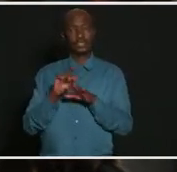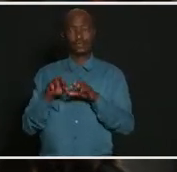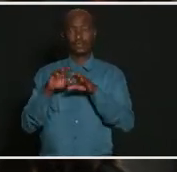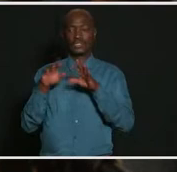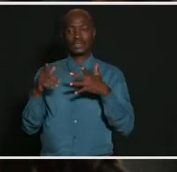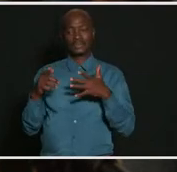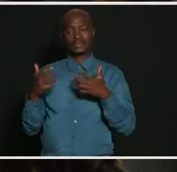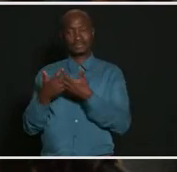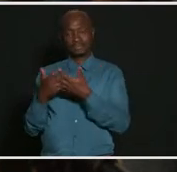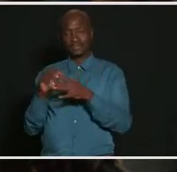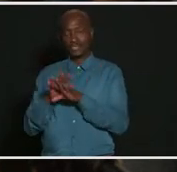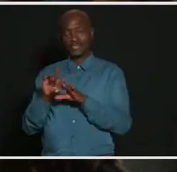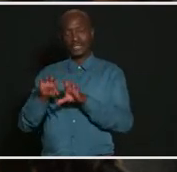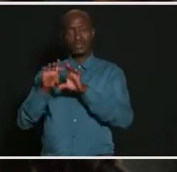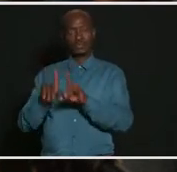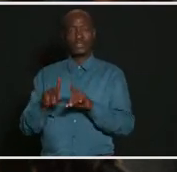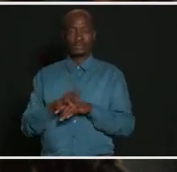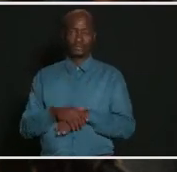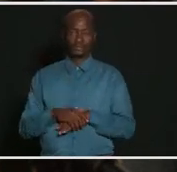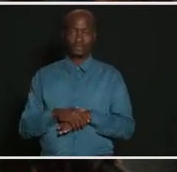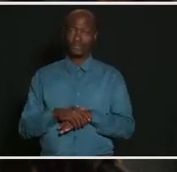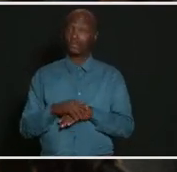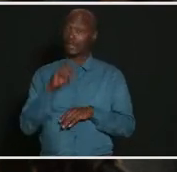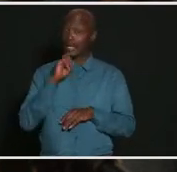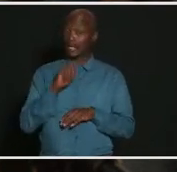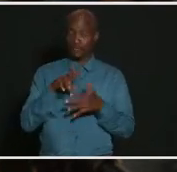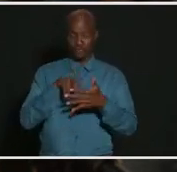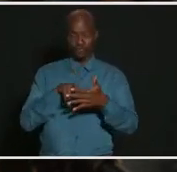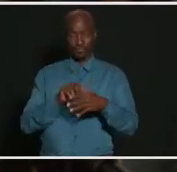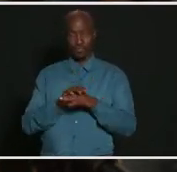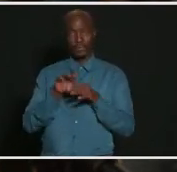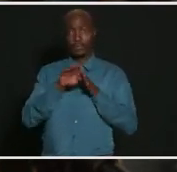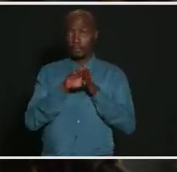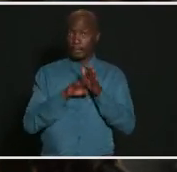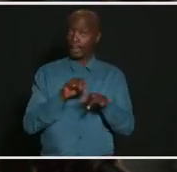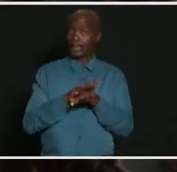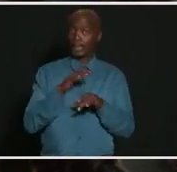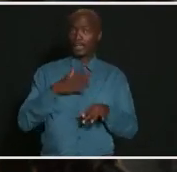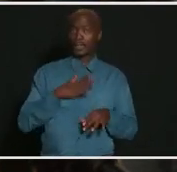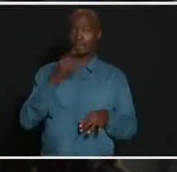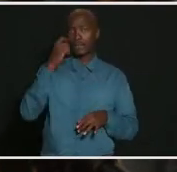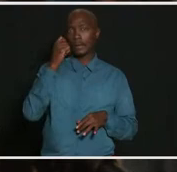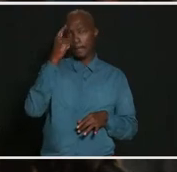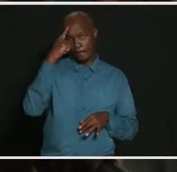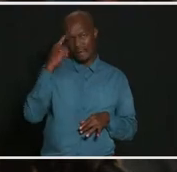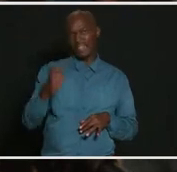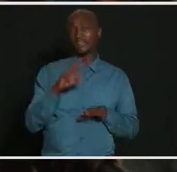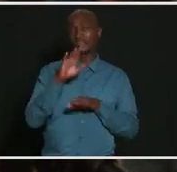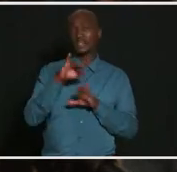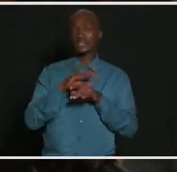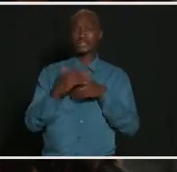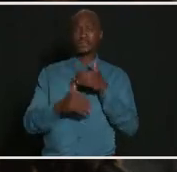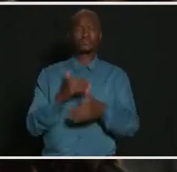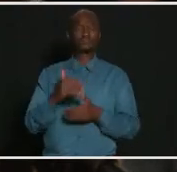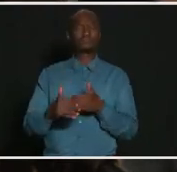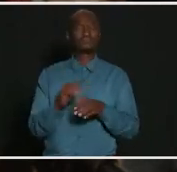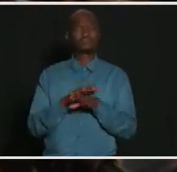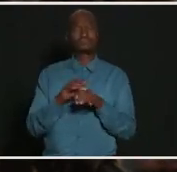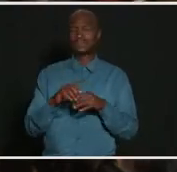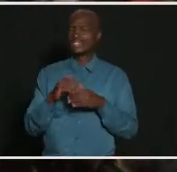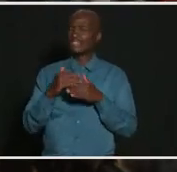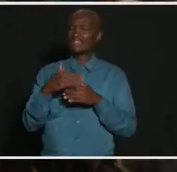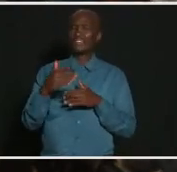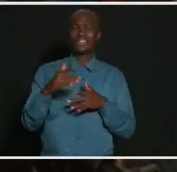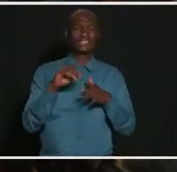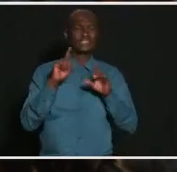of Education having perused the bull I am inclined to believe that the procedure set out in the boat is just far